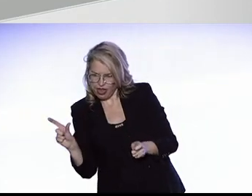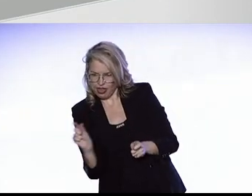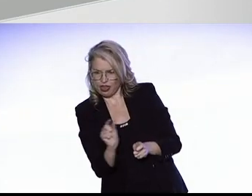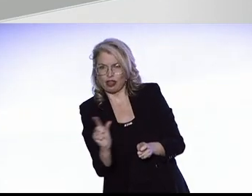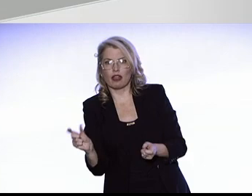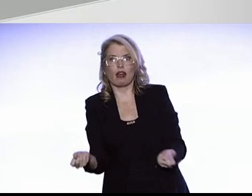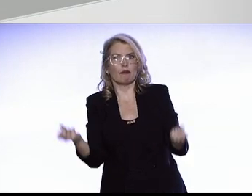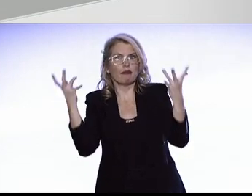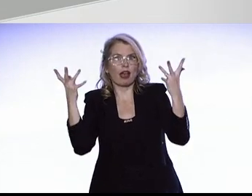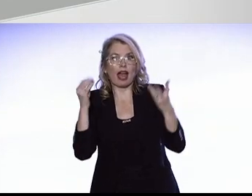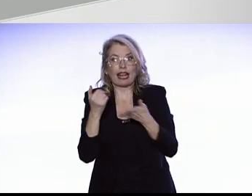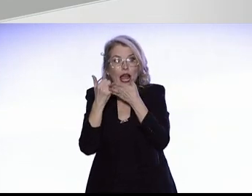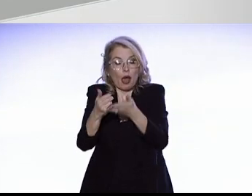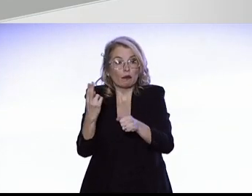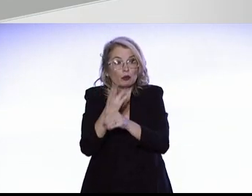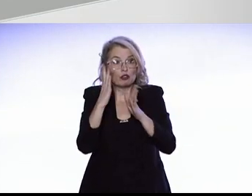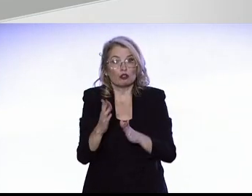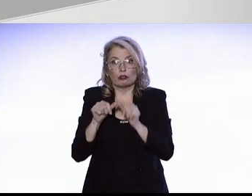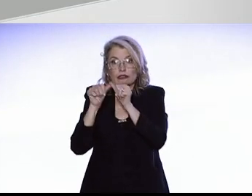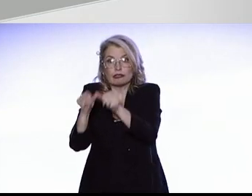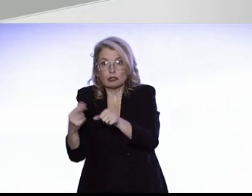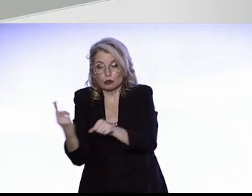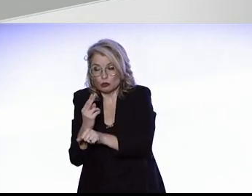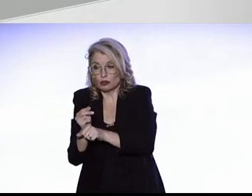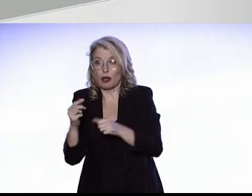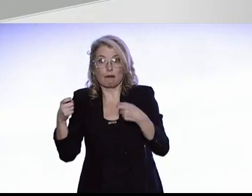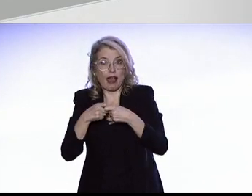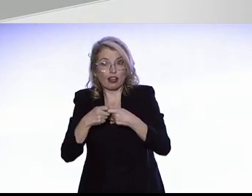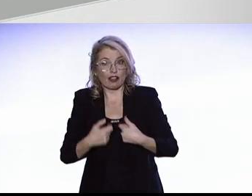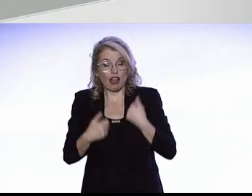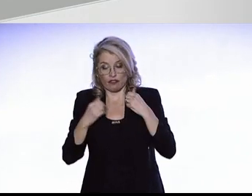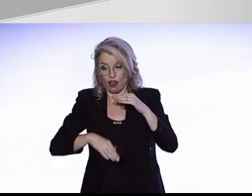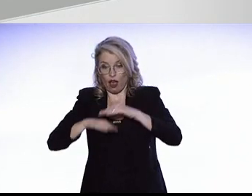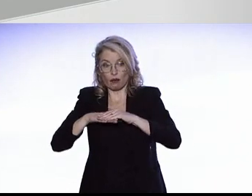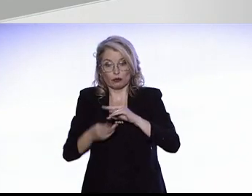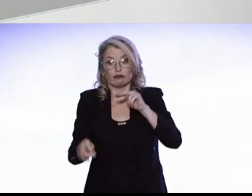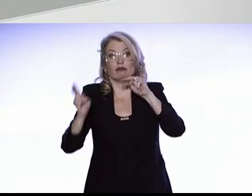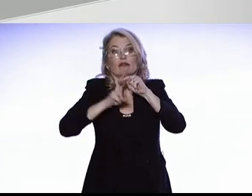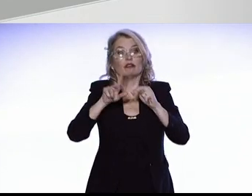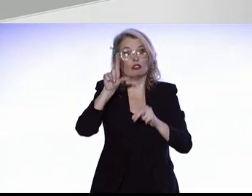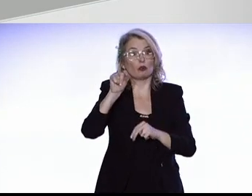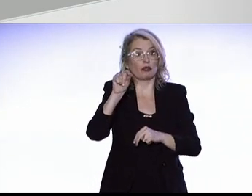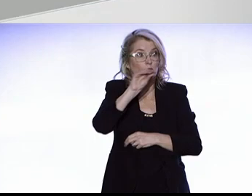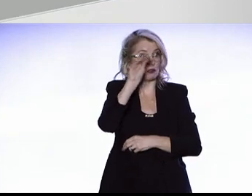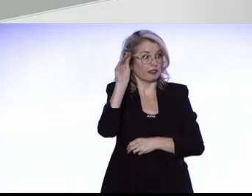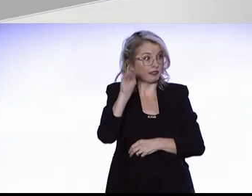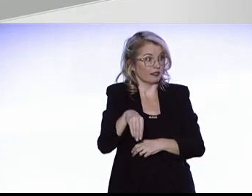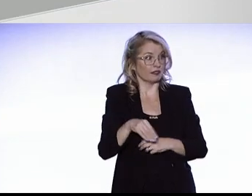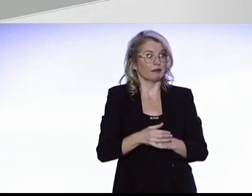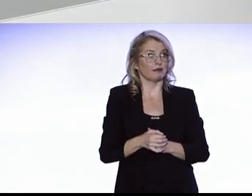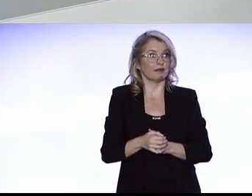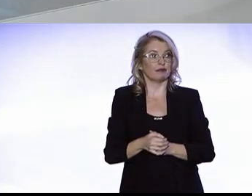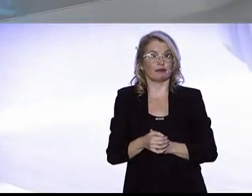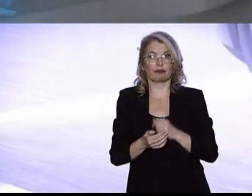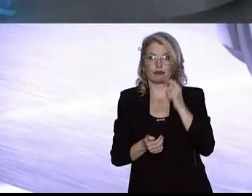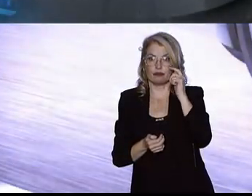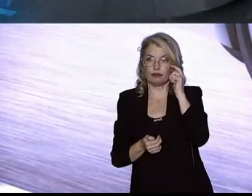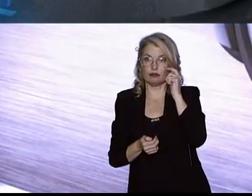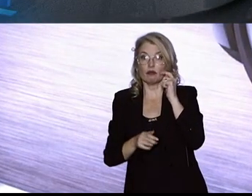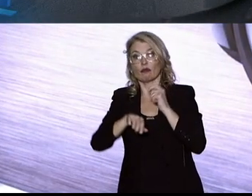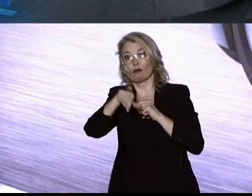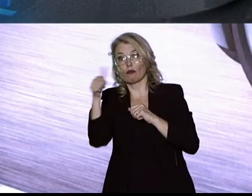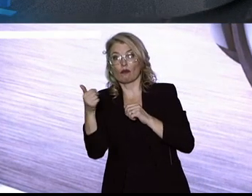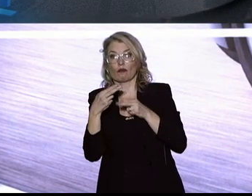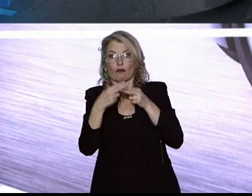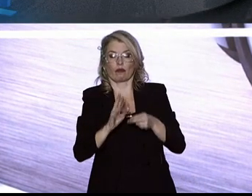health and help users to prolong the battery life by up to 20%. The other